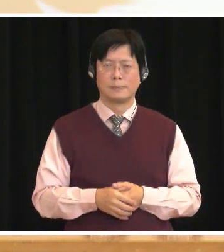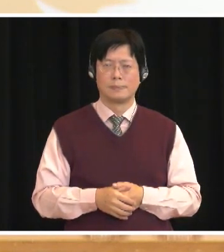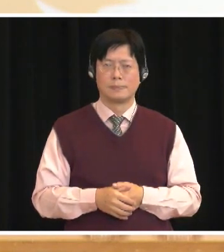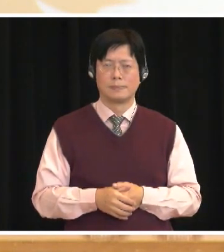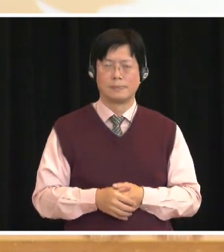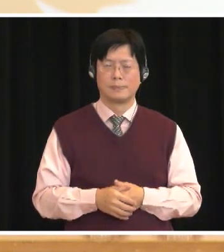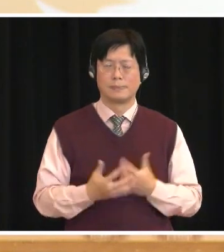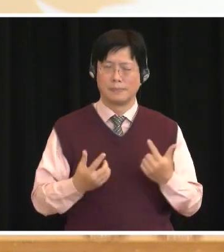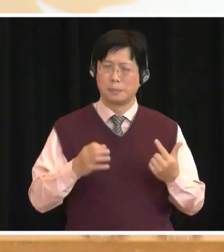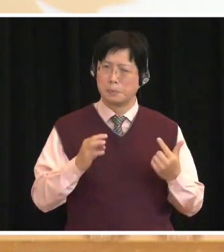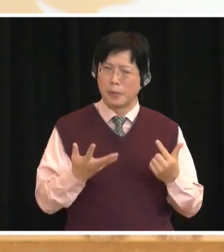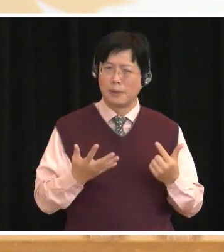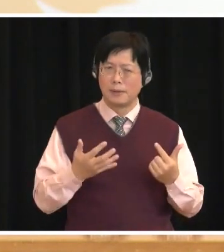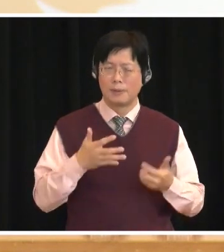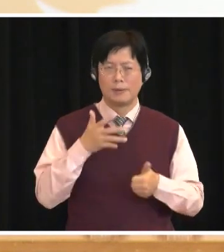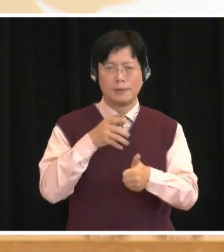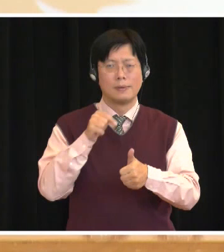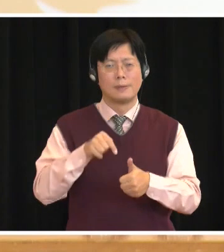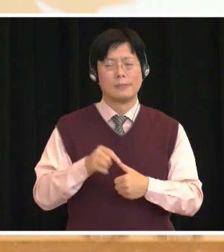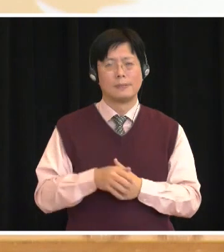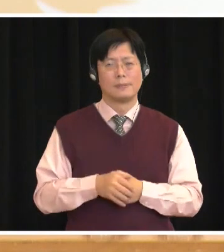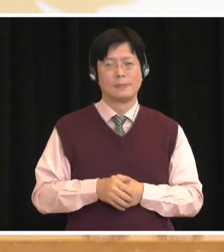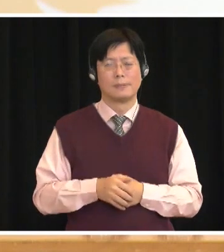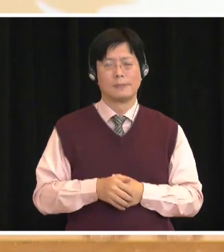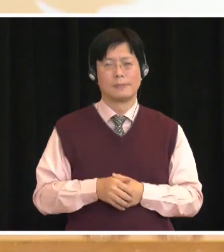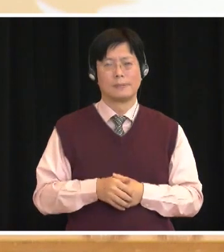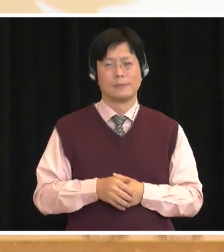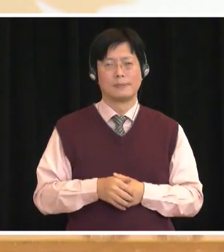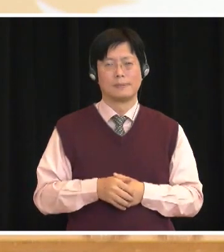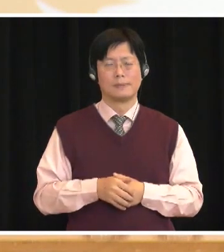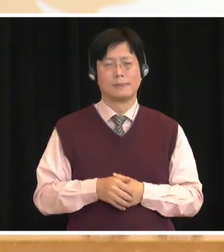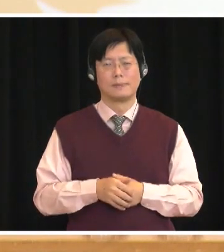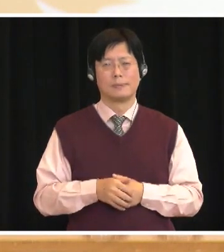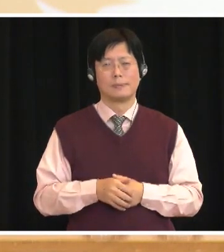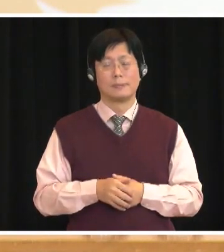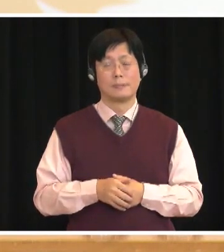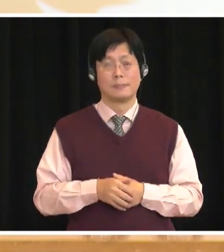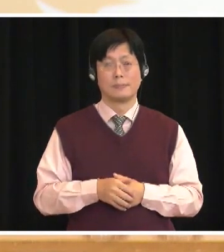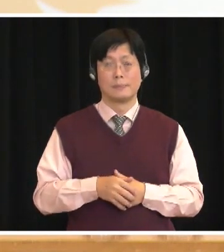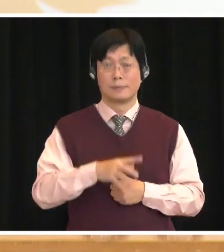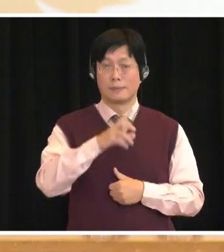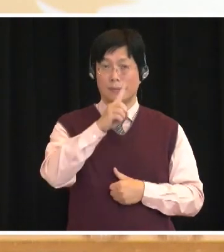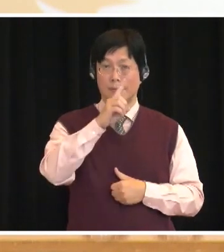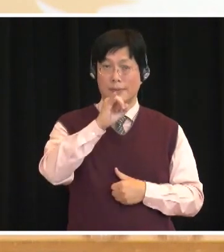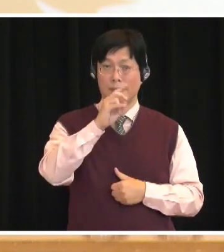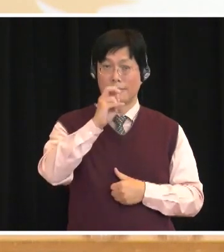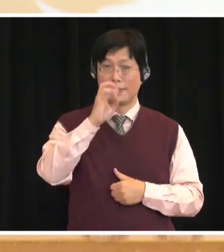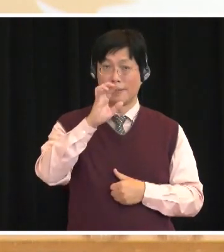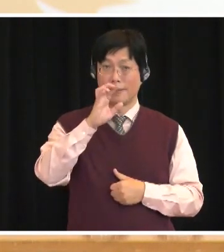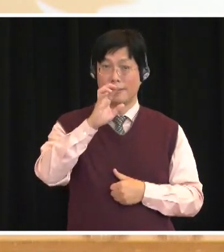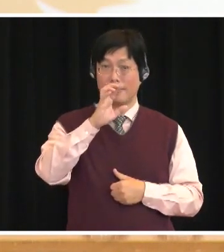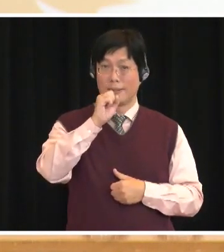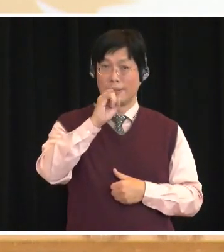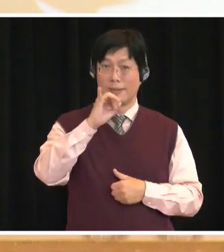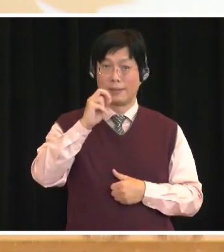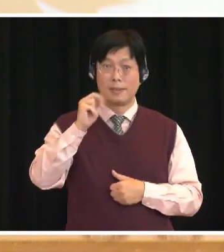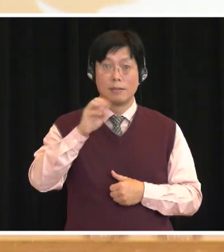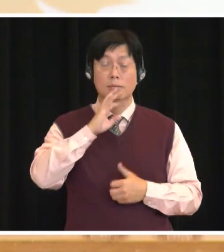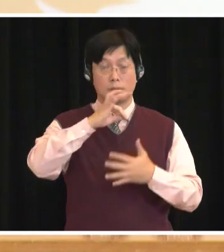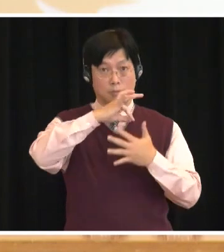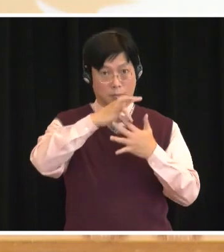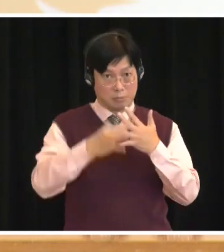an understanding that it has to do with Article 40 of the convention, and in